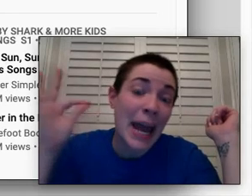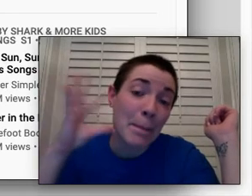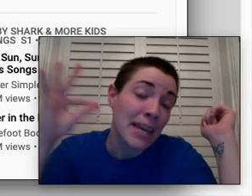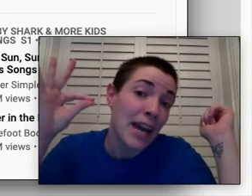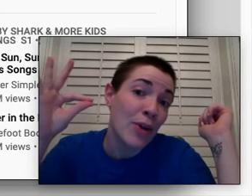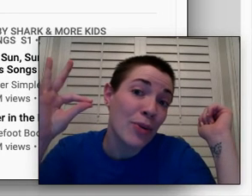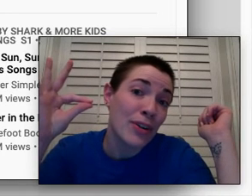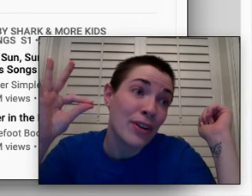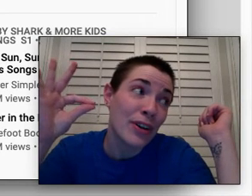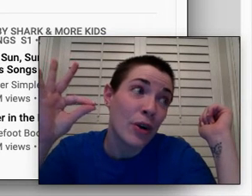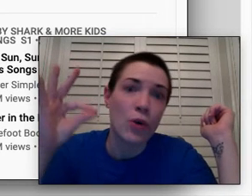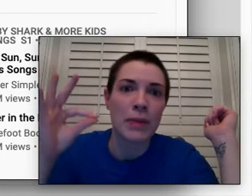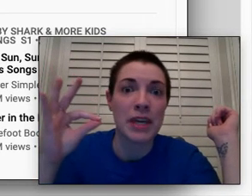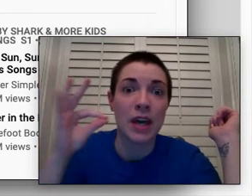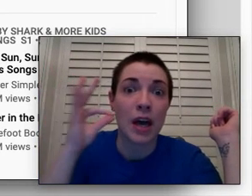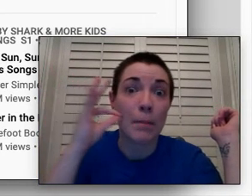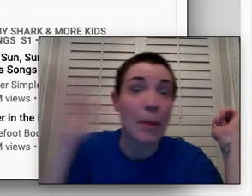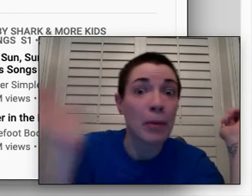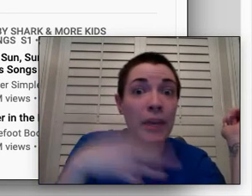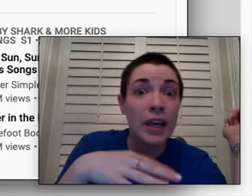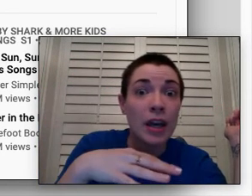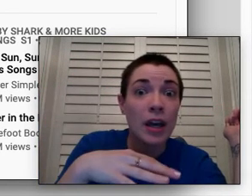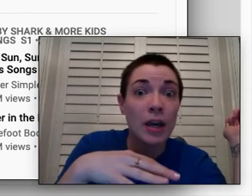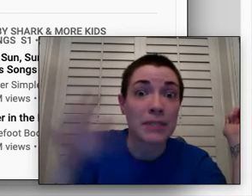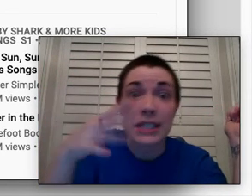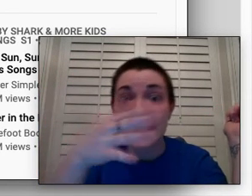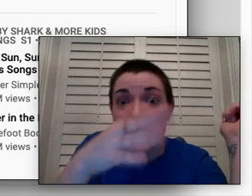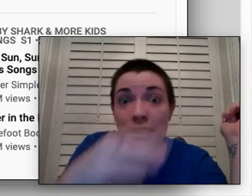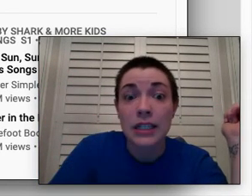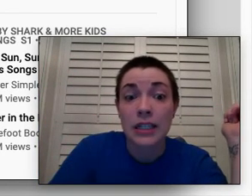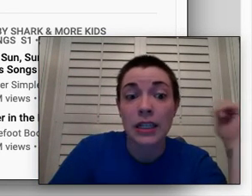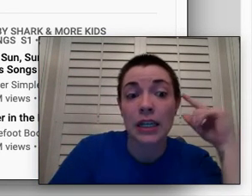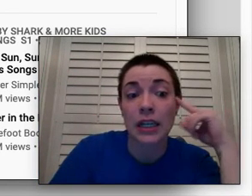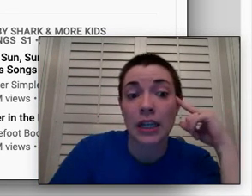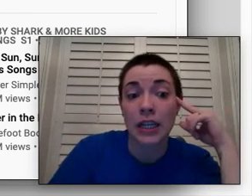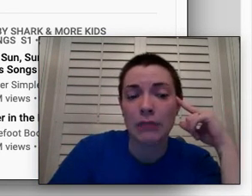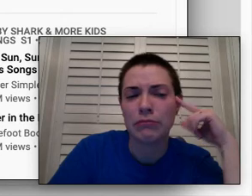cat? Or maybe a bumblebee? Do